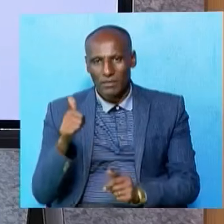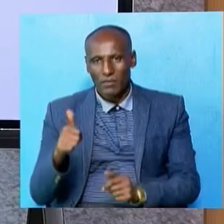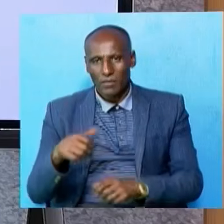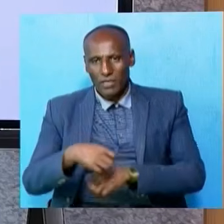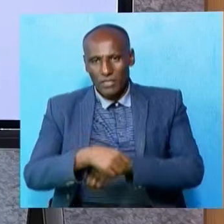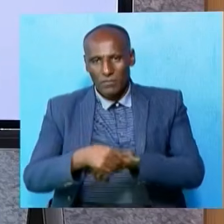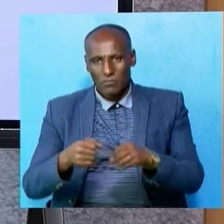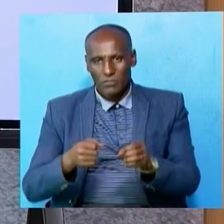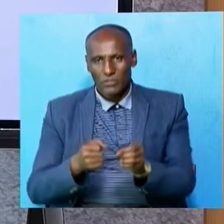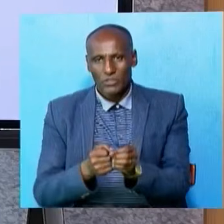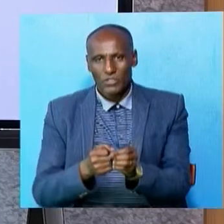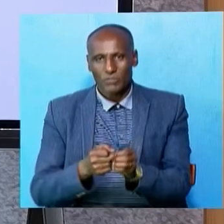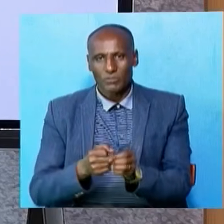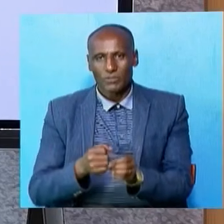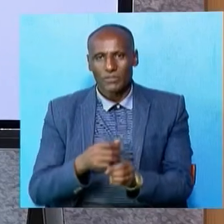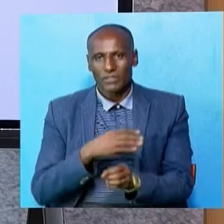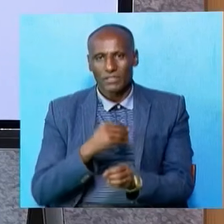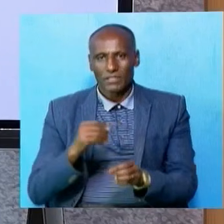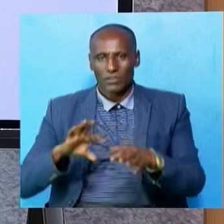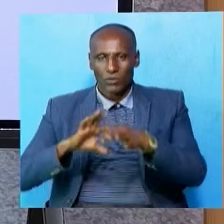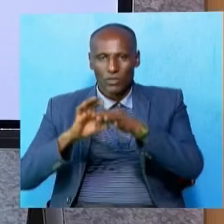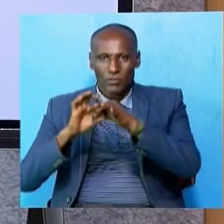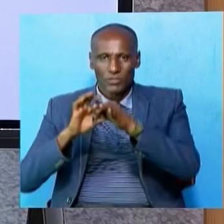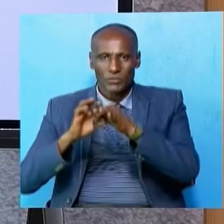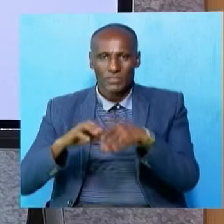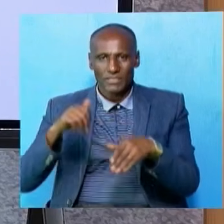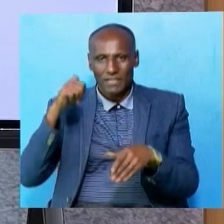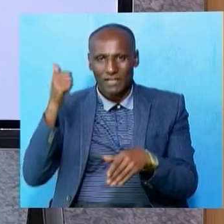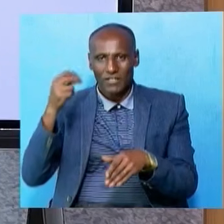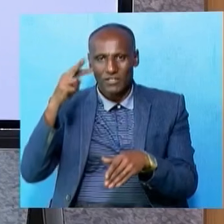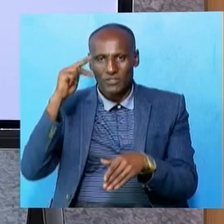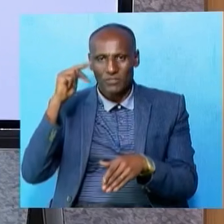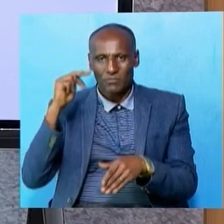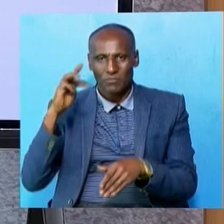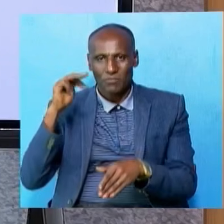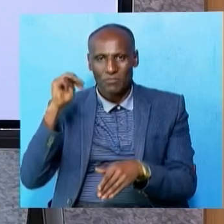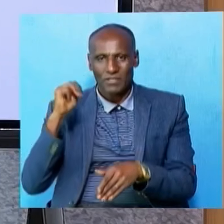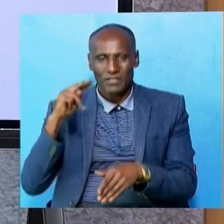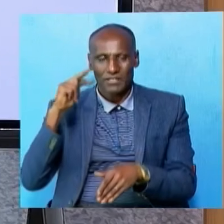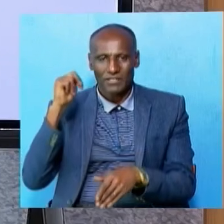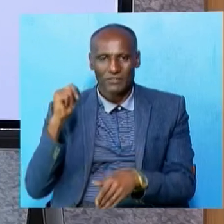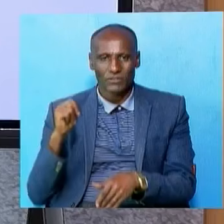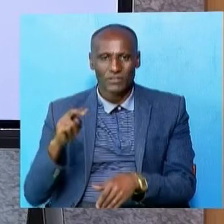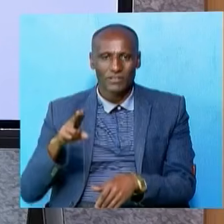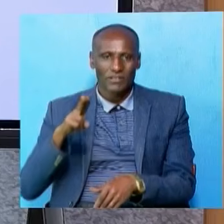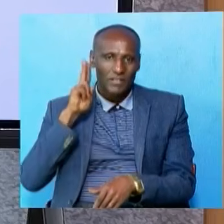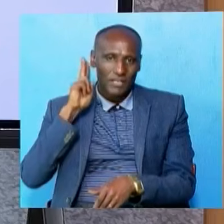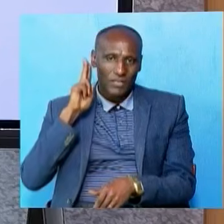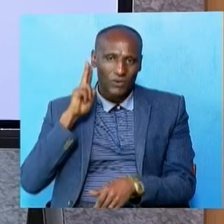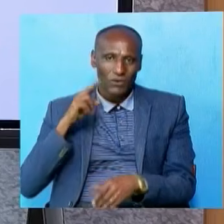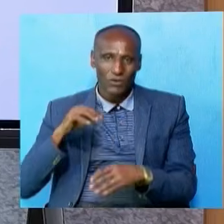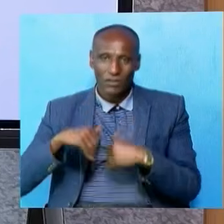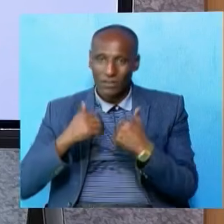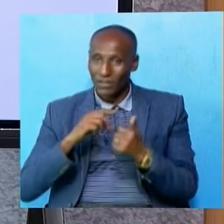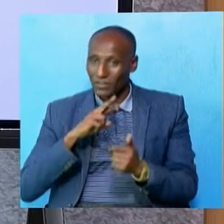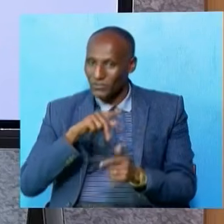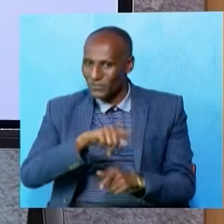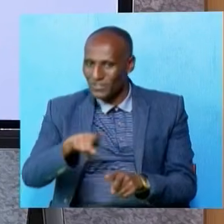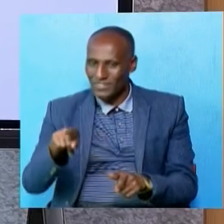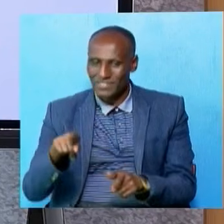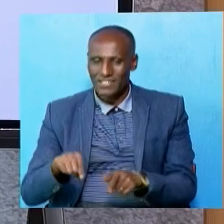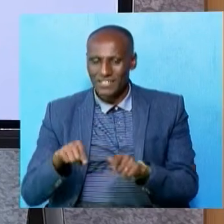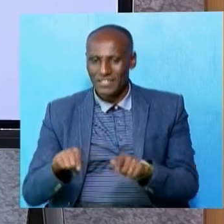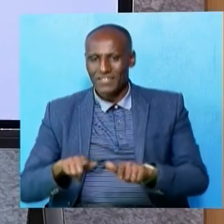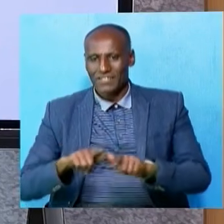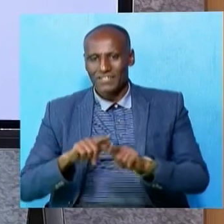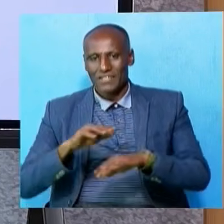Addis Ababa Education Bureau in collaboration with Addis Media Network. Hello, how are you students? This is